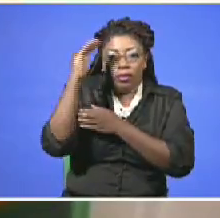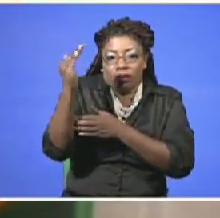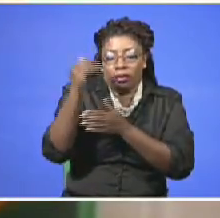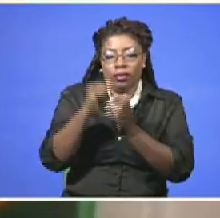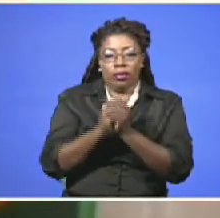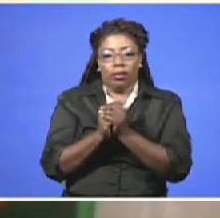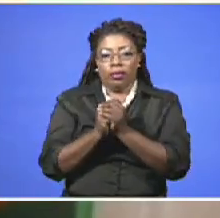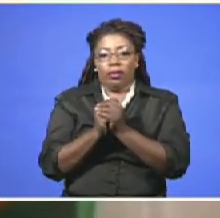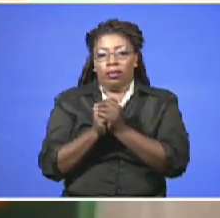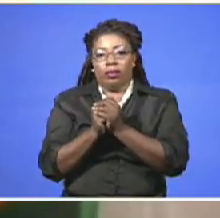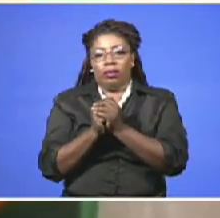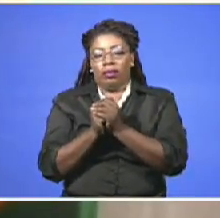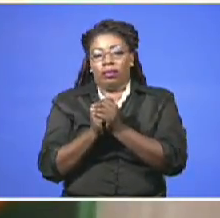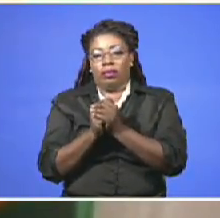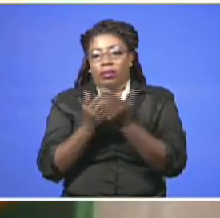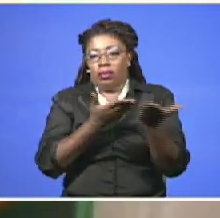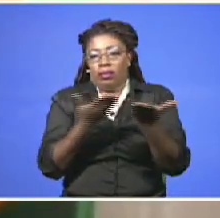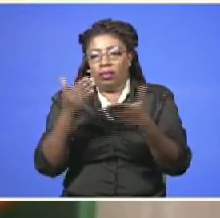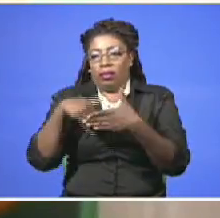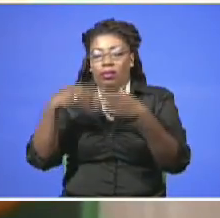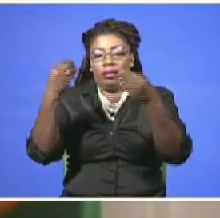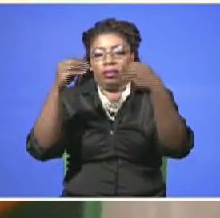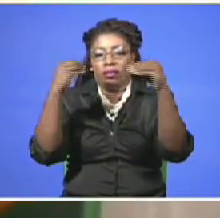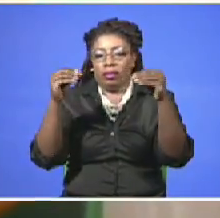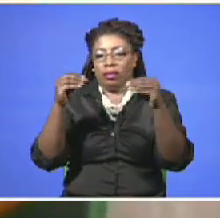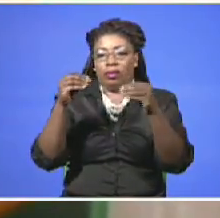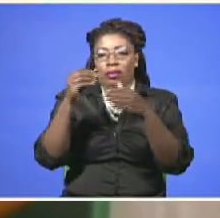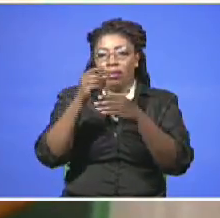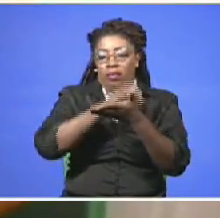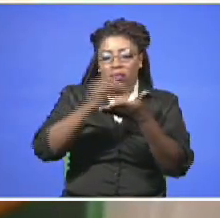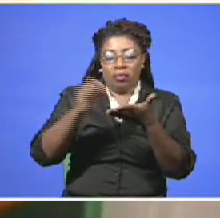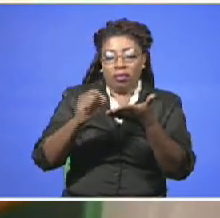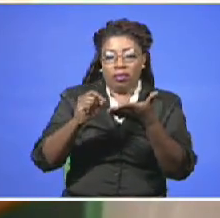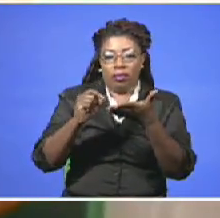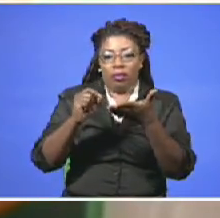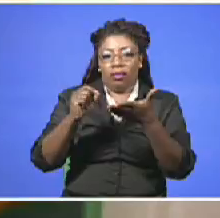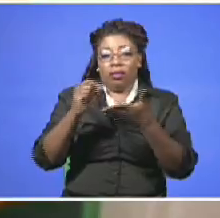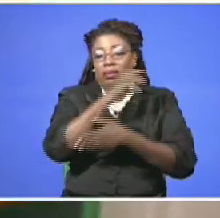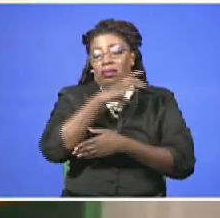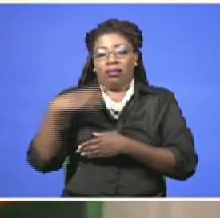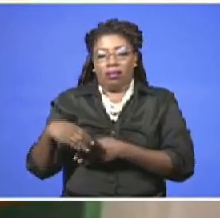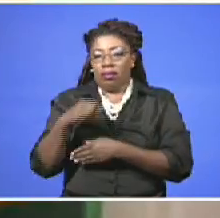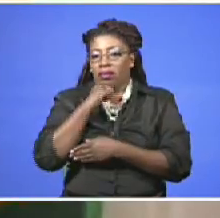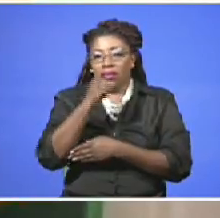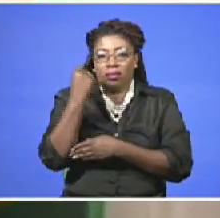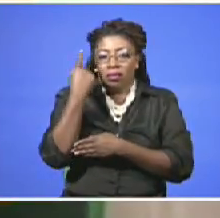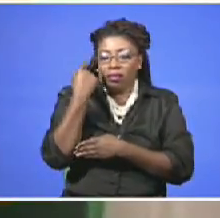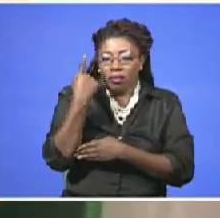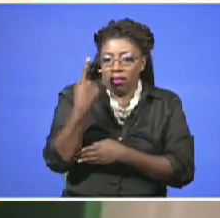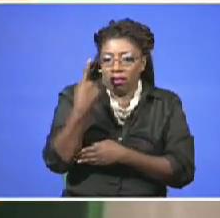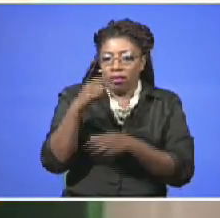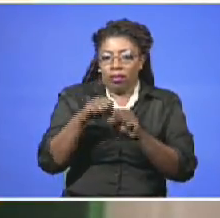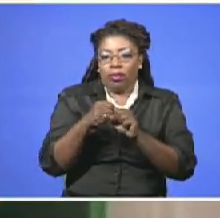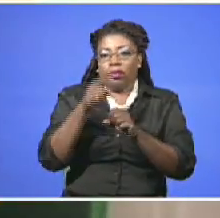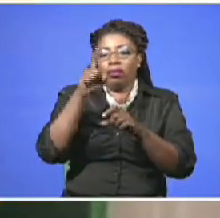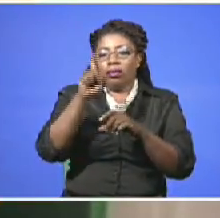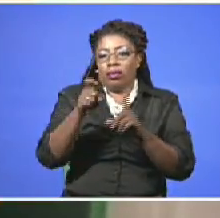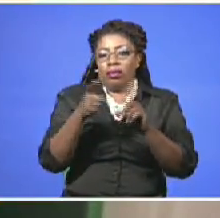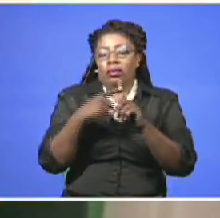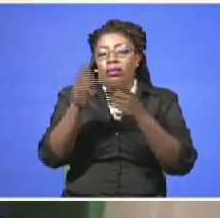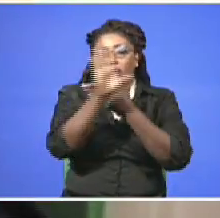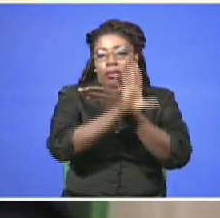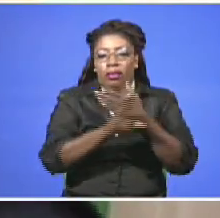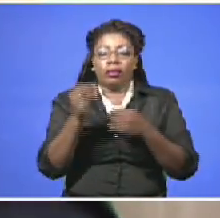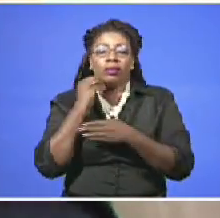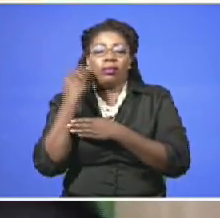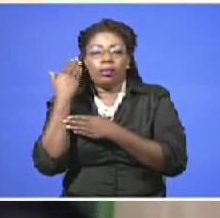says for export only. Things are in the food store that's written in Chinese. Nobody understands it. And so we have to begin to protect our